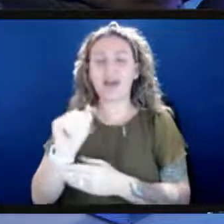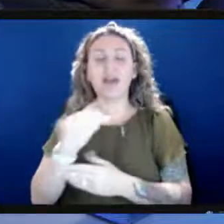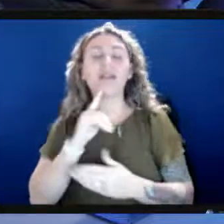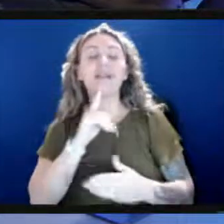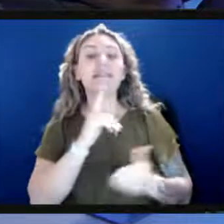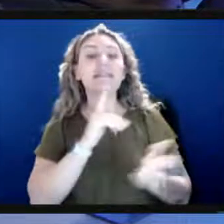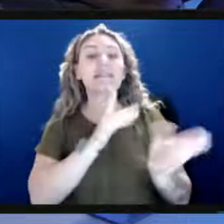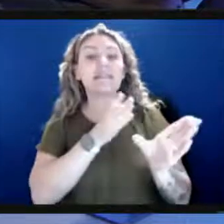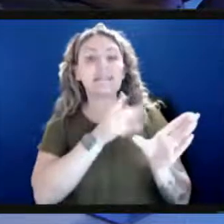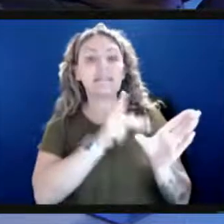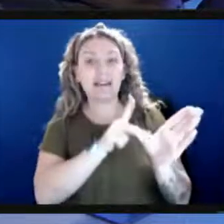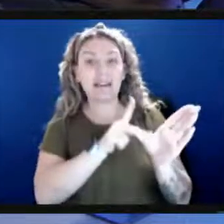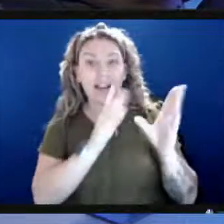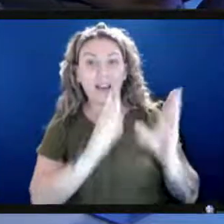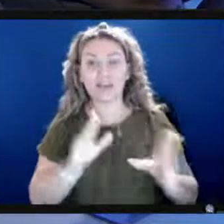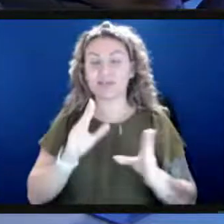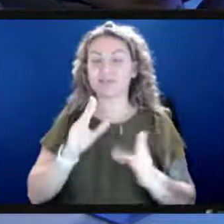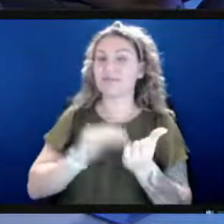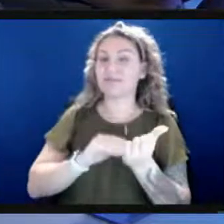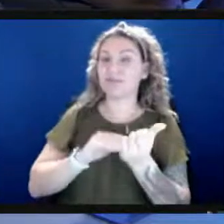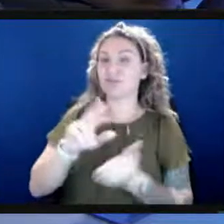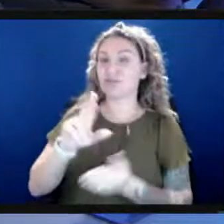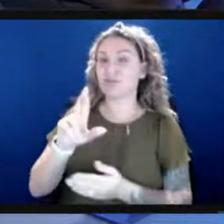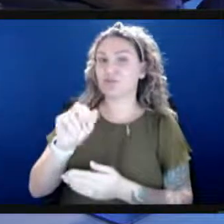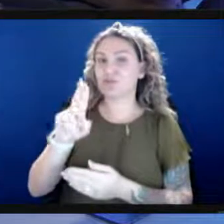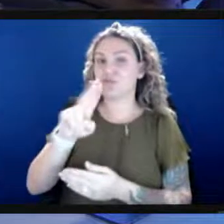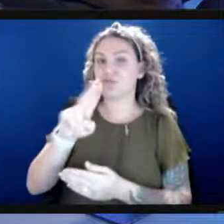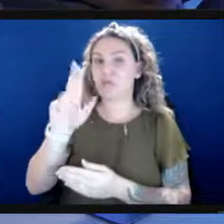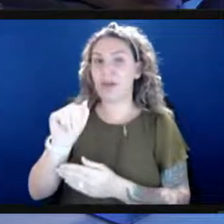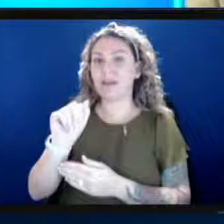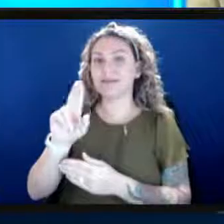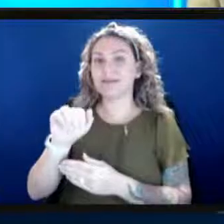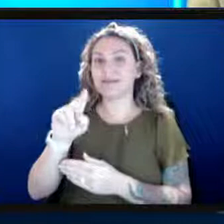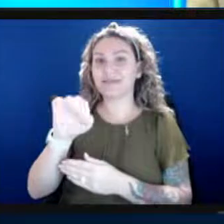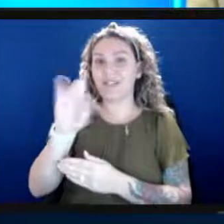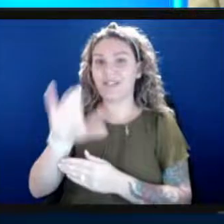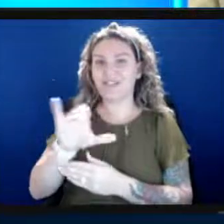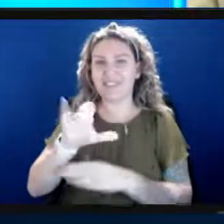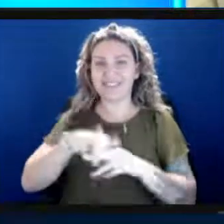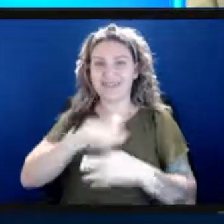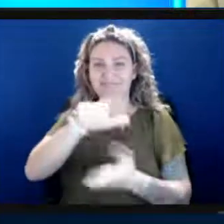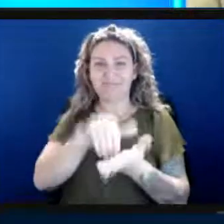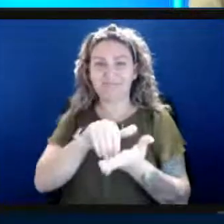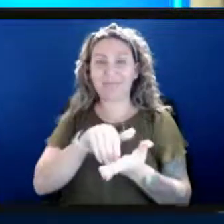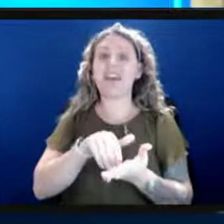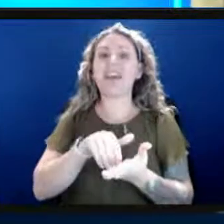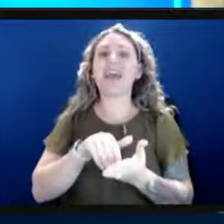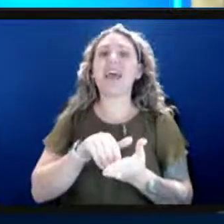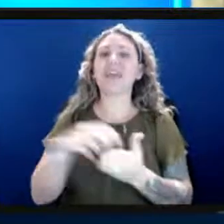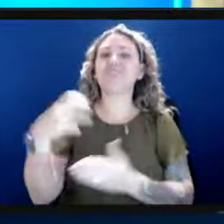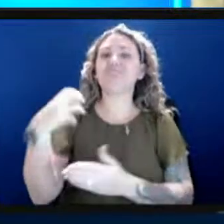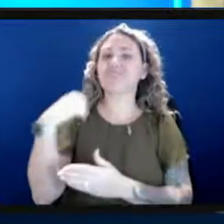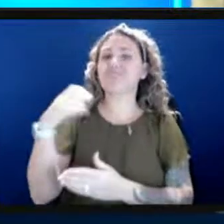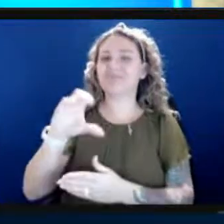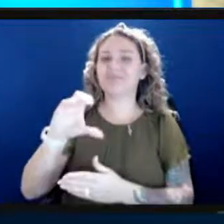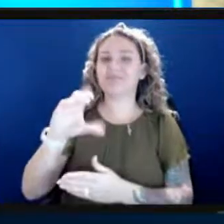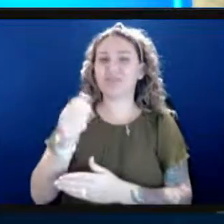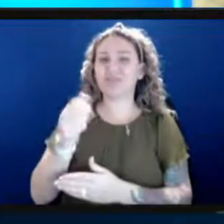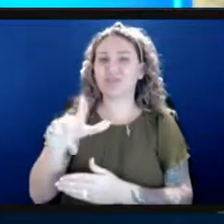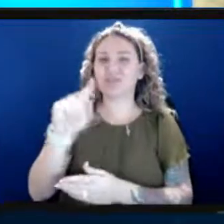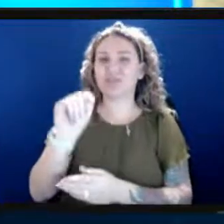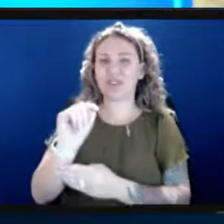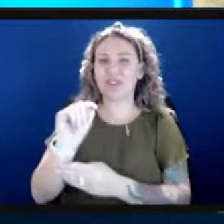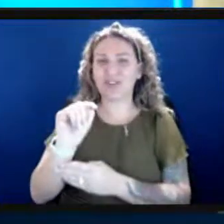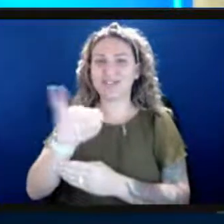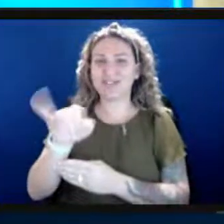Rupa Sethi, sitting here in the middle. Good morning. Good morning. And Sergeant Jake Bacena. How do I say your last name, Jake? With the